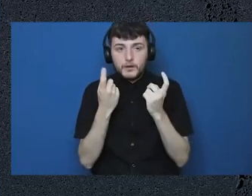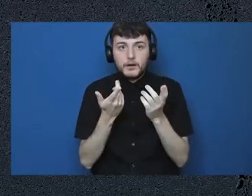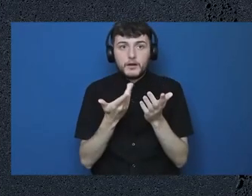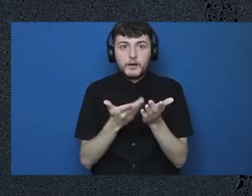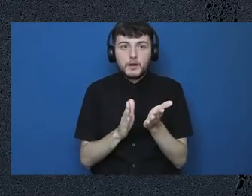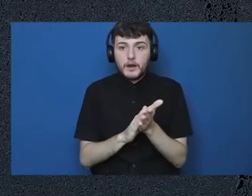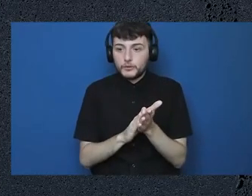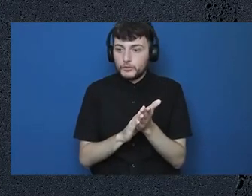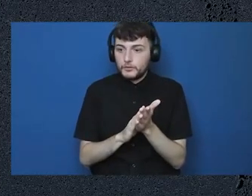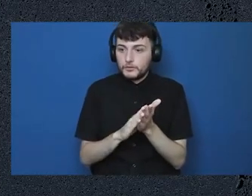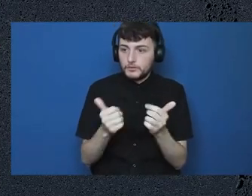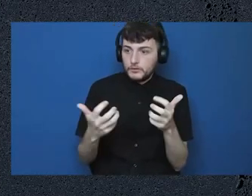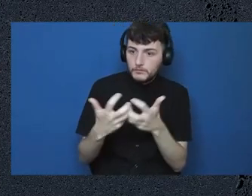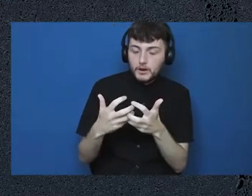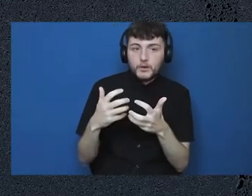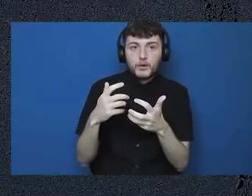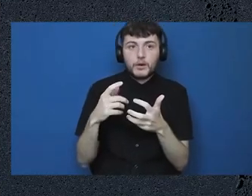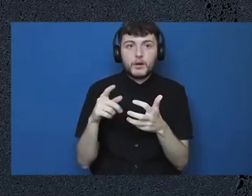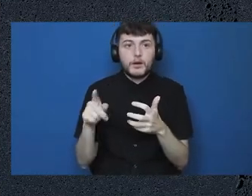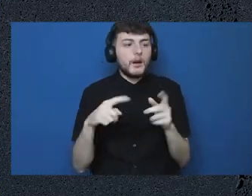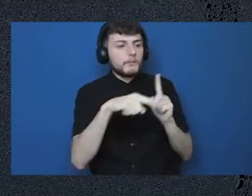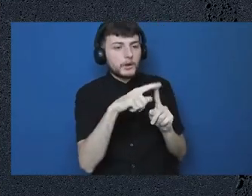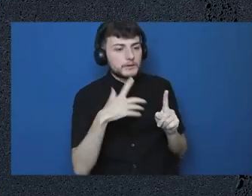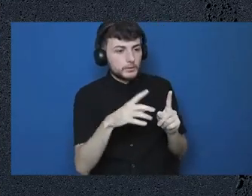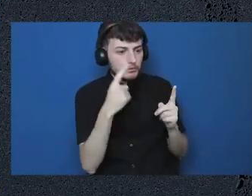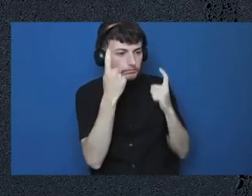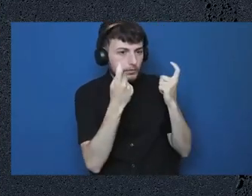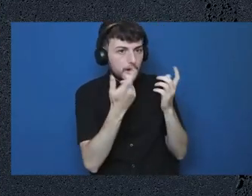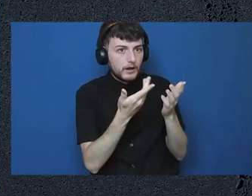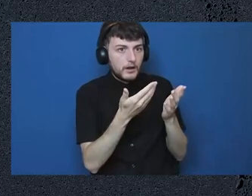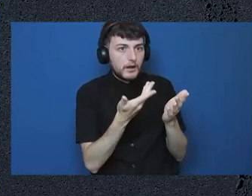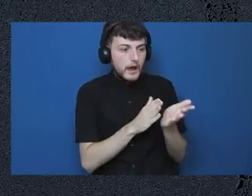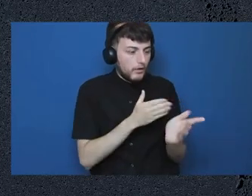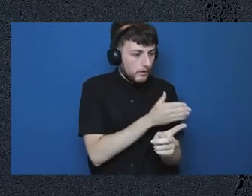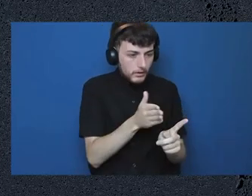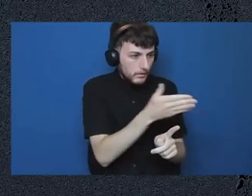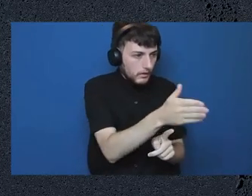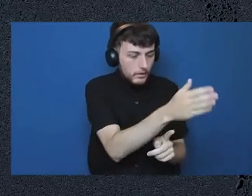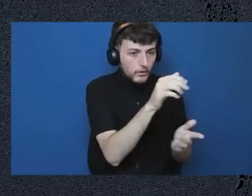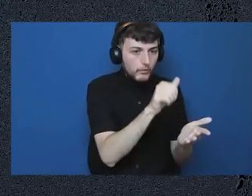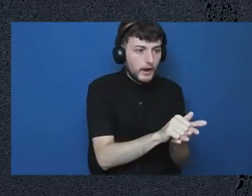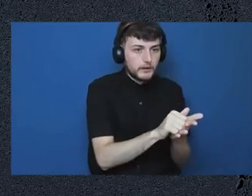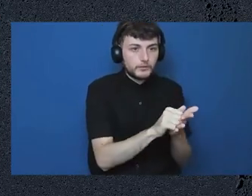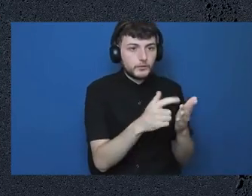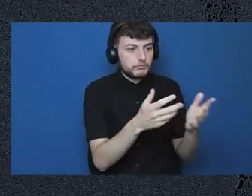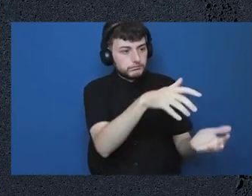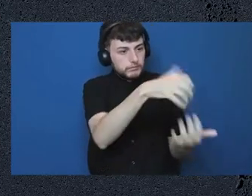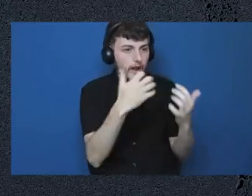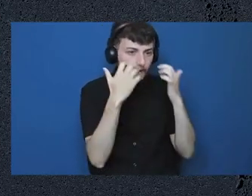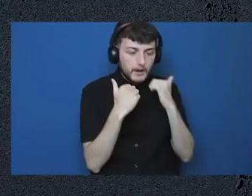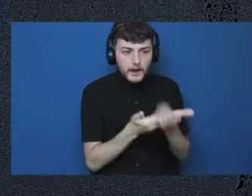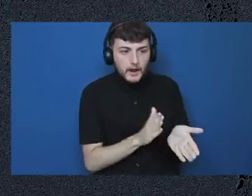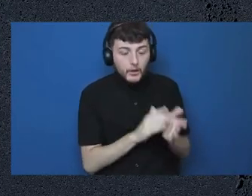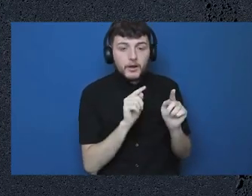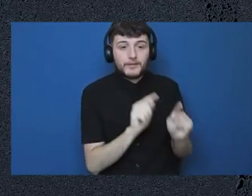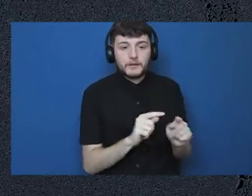what that is? Exactly. What does that mean? And that's when you ask the right questions, right? And that's what's so exciting. I do